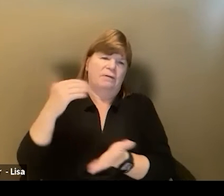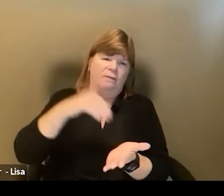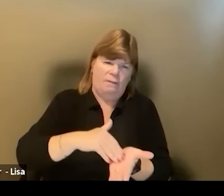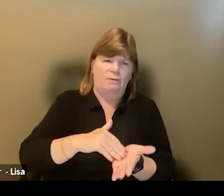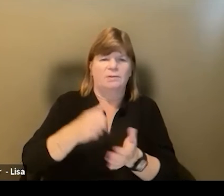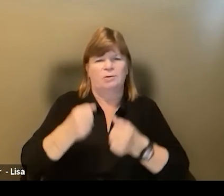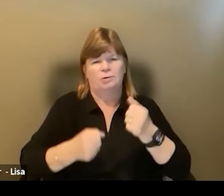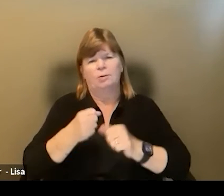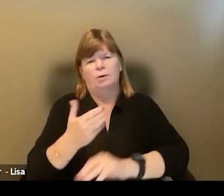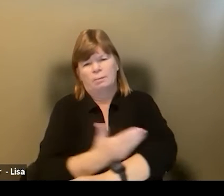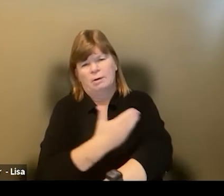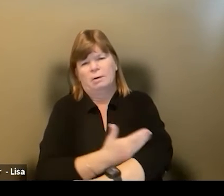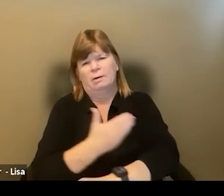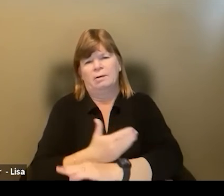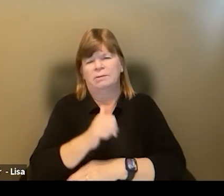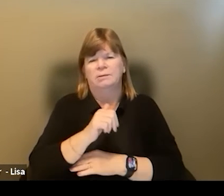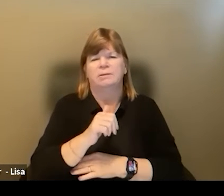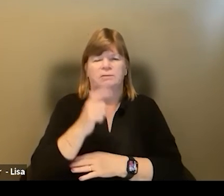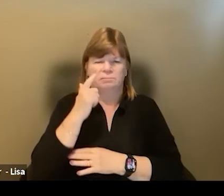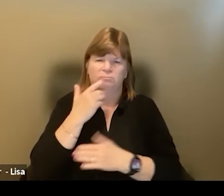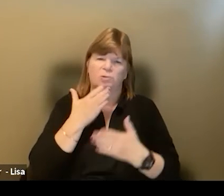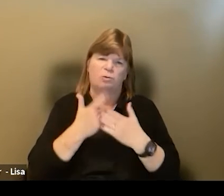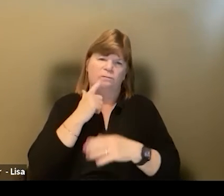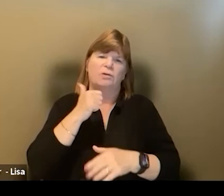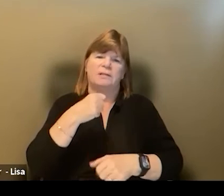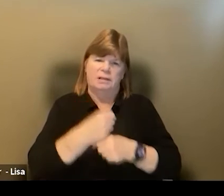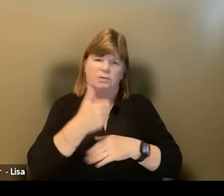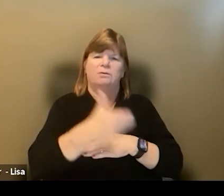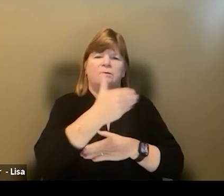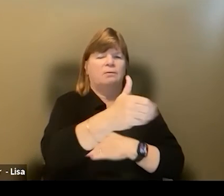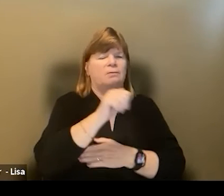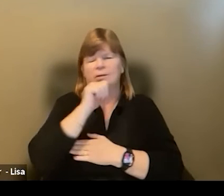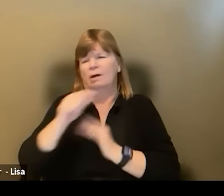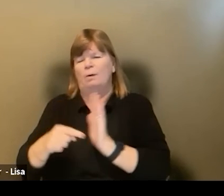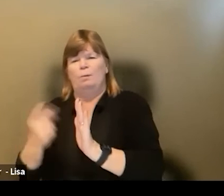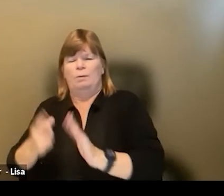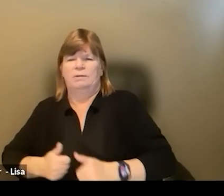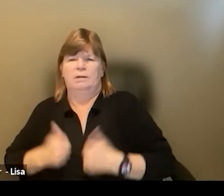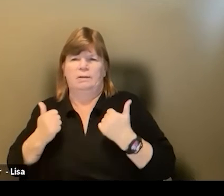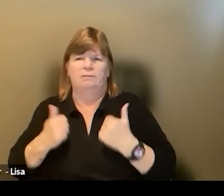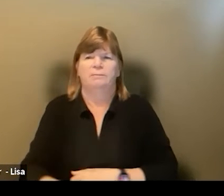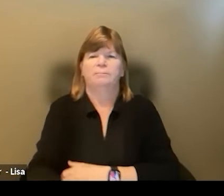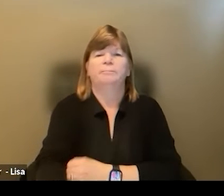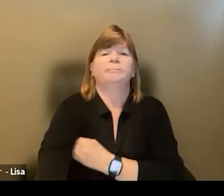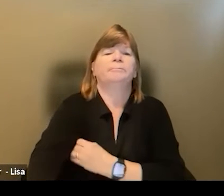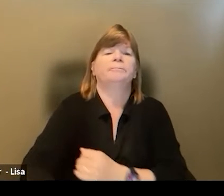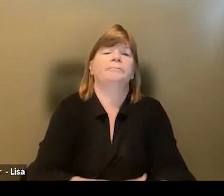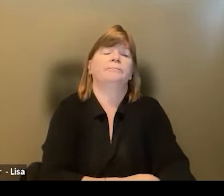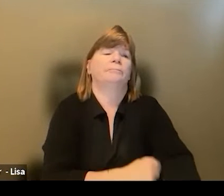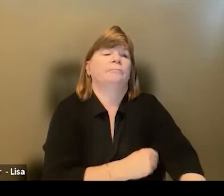the $15,000 vehicle modification cap is for every 10 years and not per